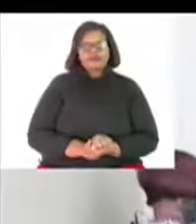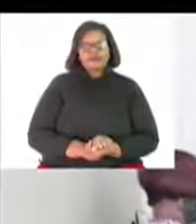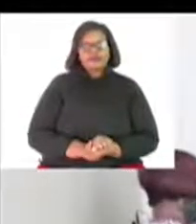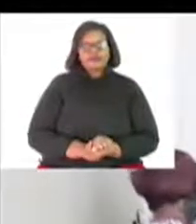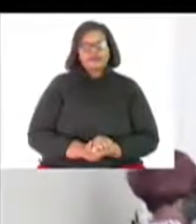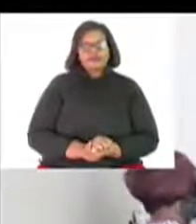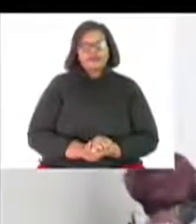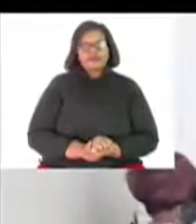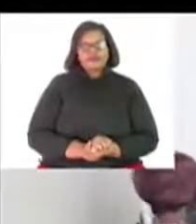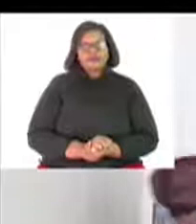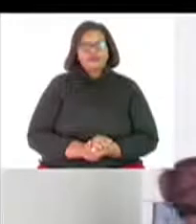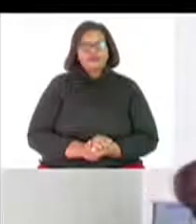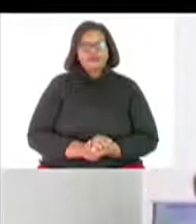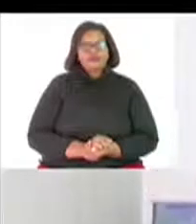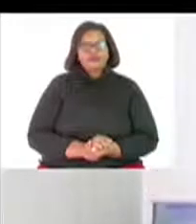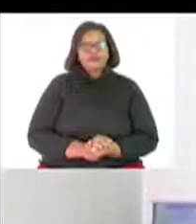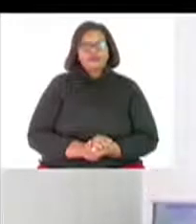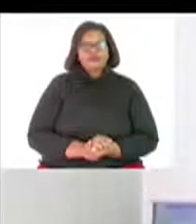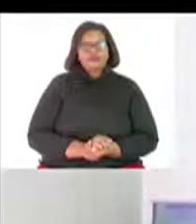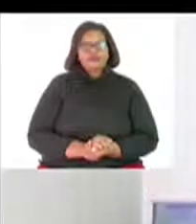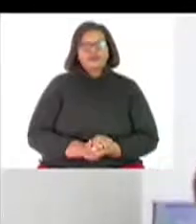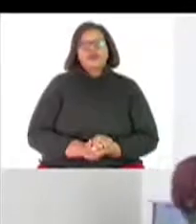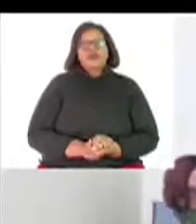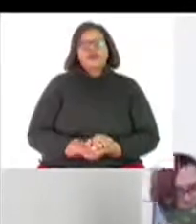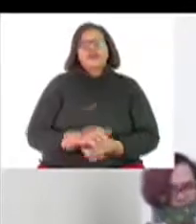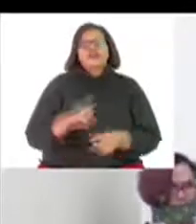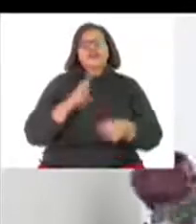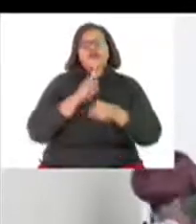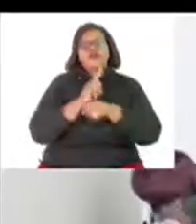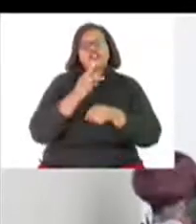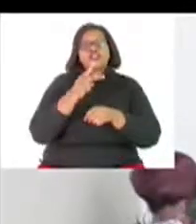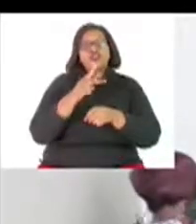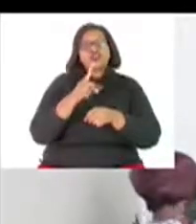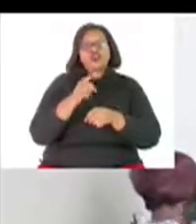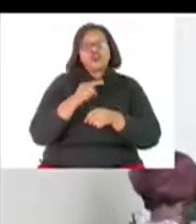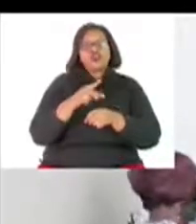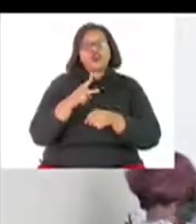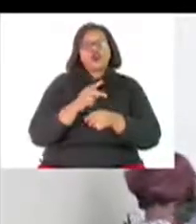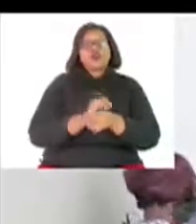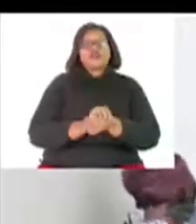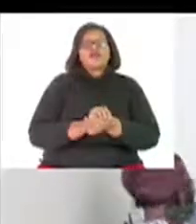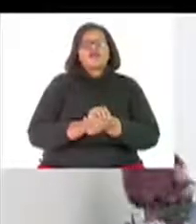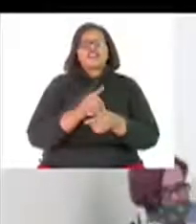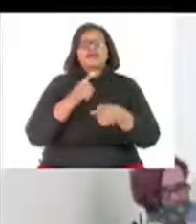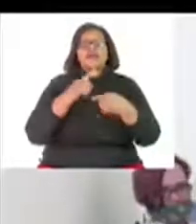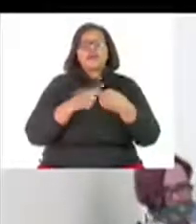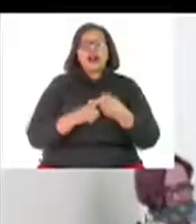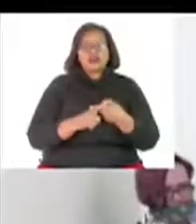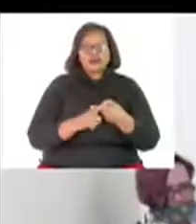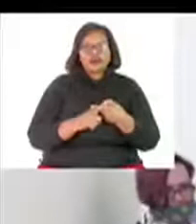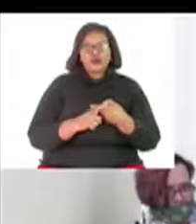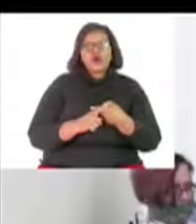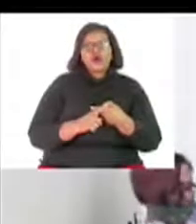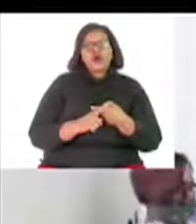number. Now the first 12 multiples of 4 and